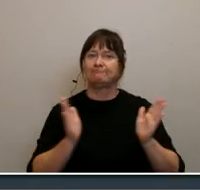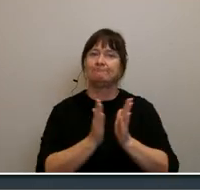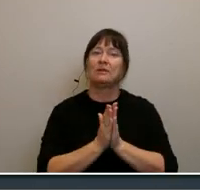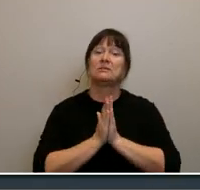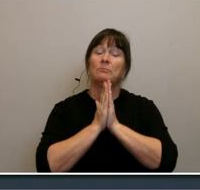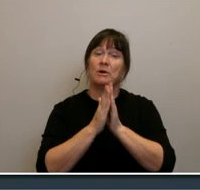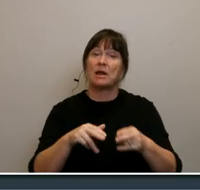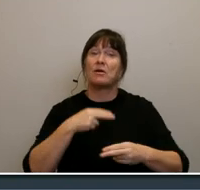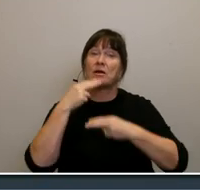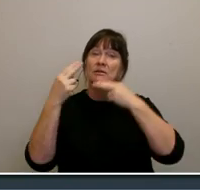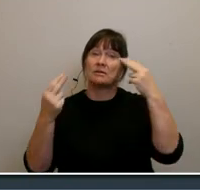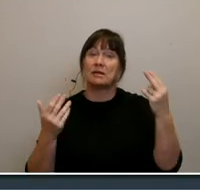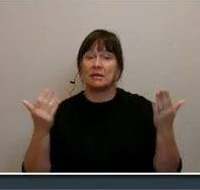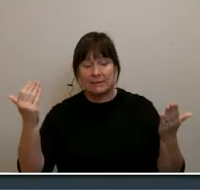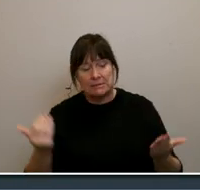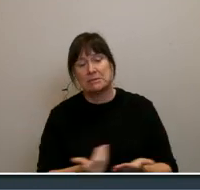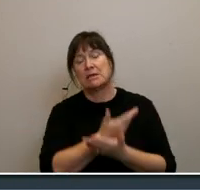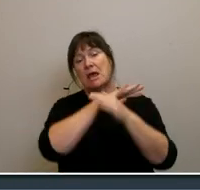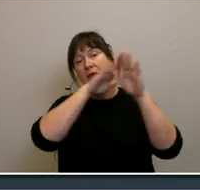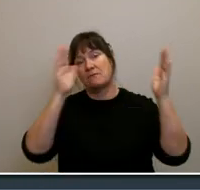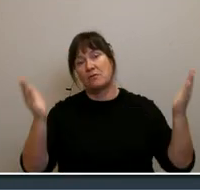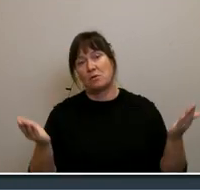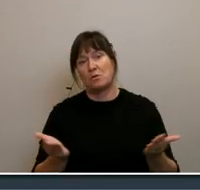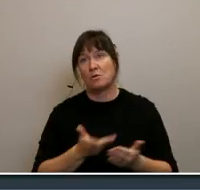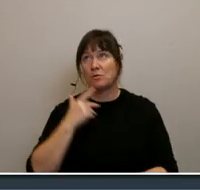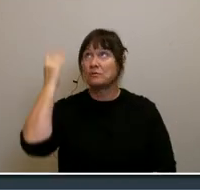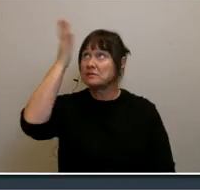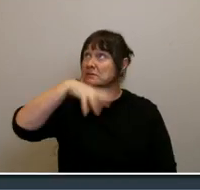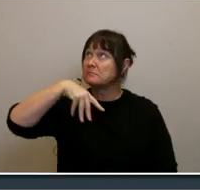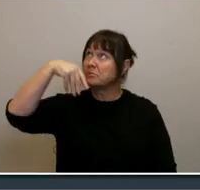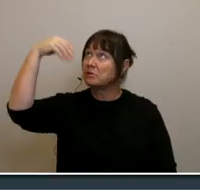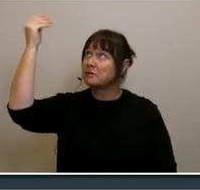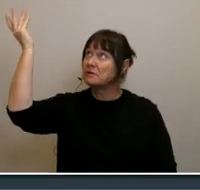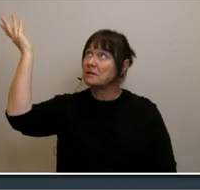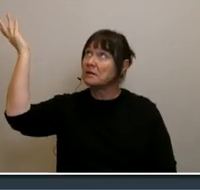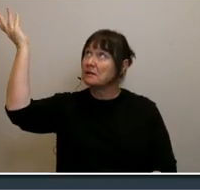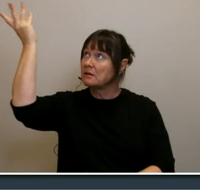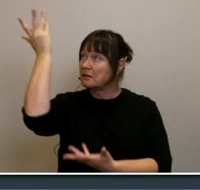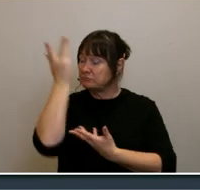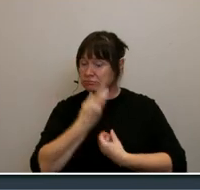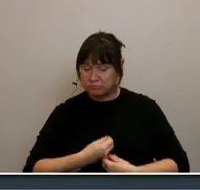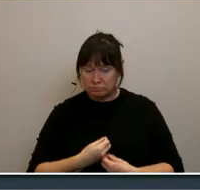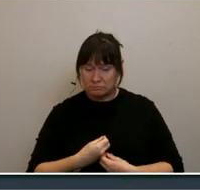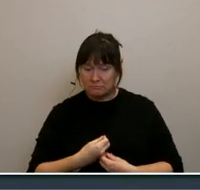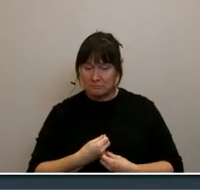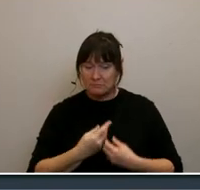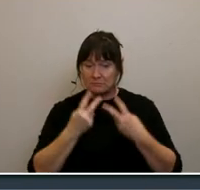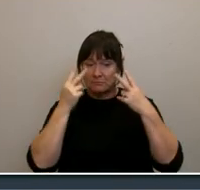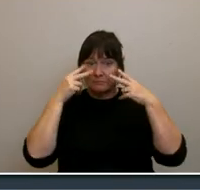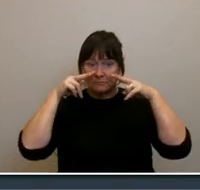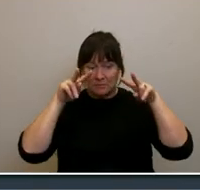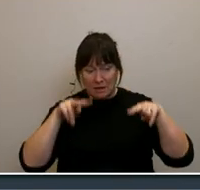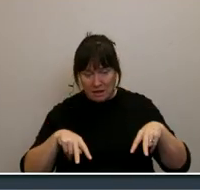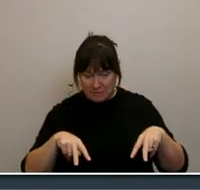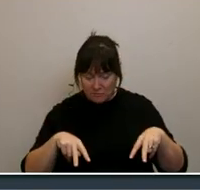sing. Save our perishing earth. Spirit that cracks our single selves, eyes fall down